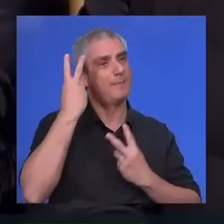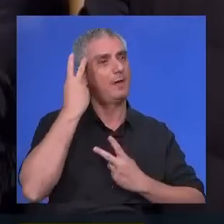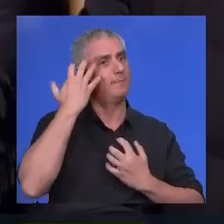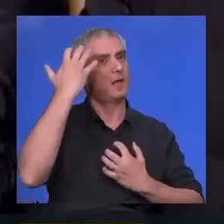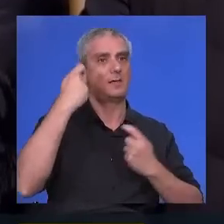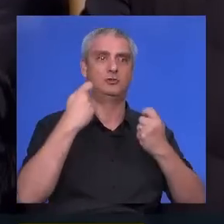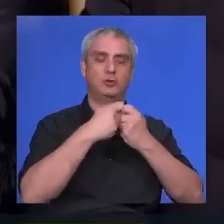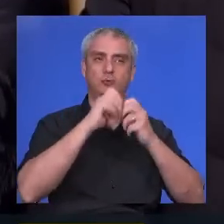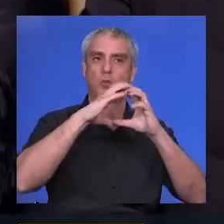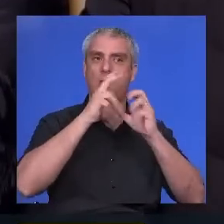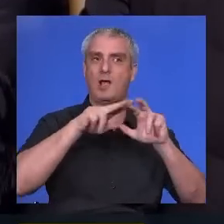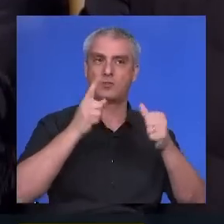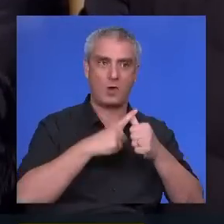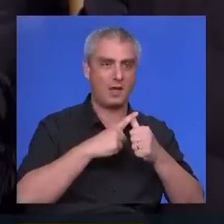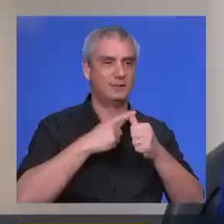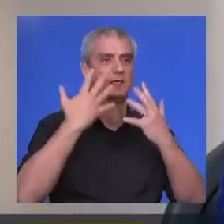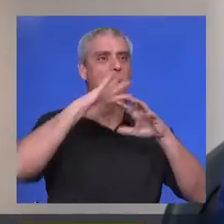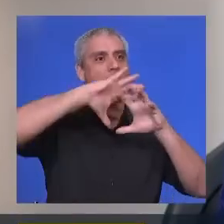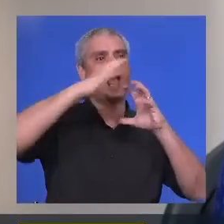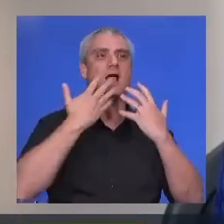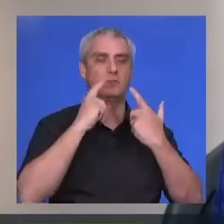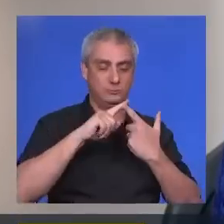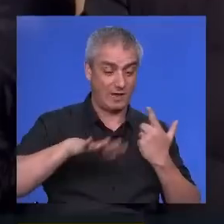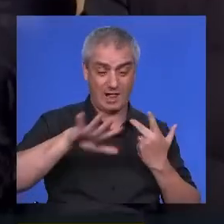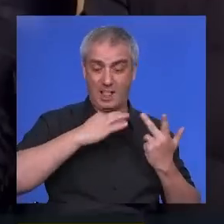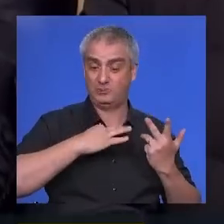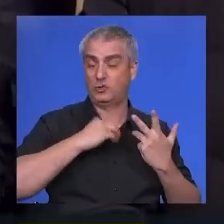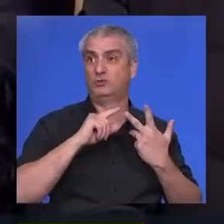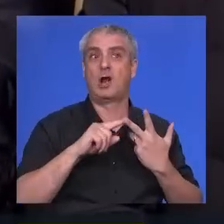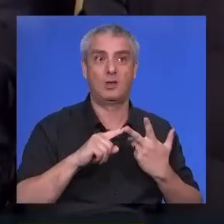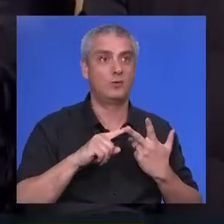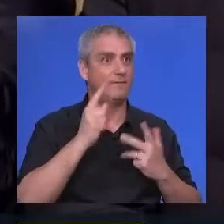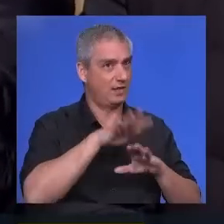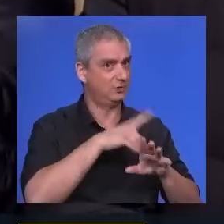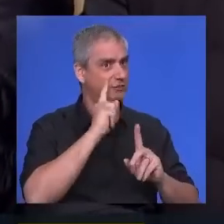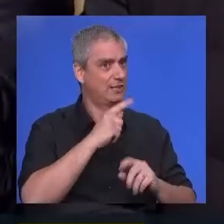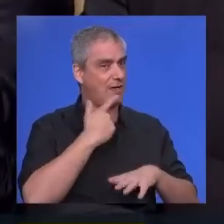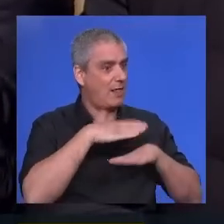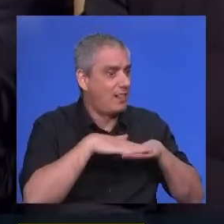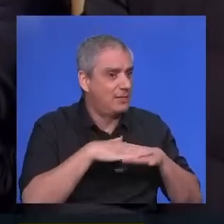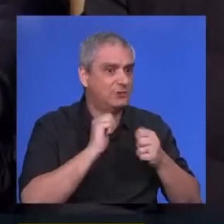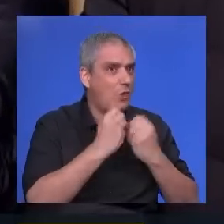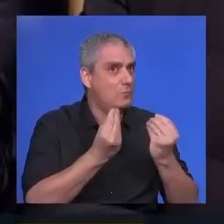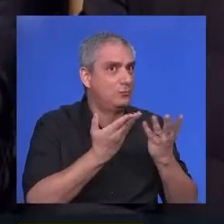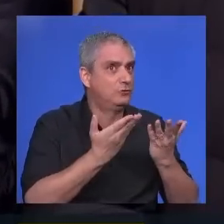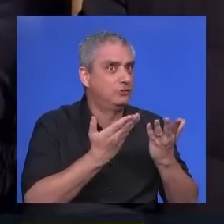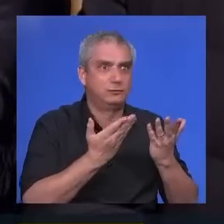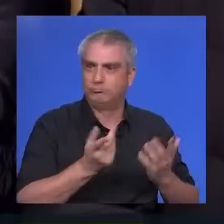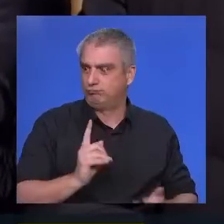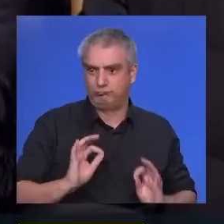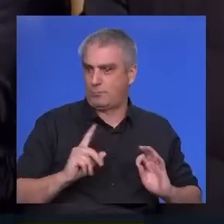to Earth, to the atmosphere, to our region. But you felt that you have to apologize or anything? Not at all. I think they're